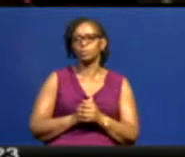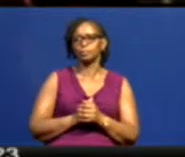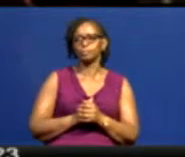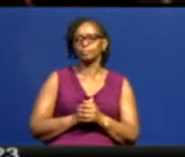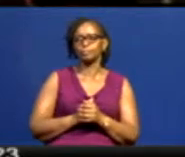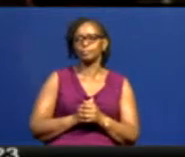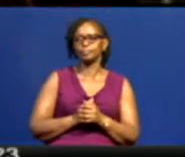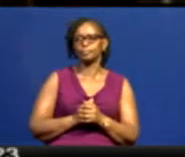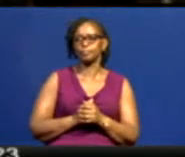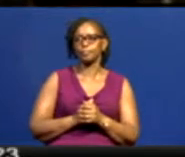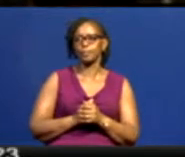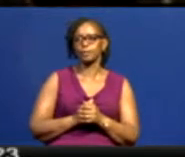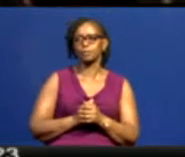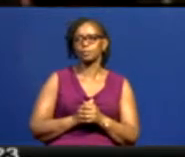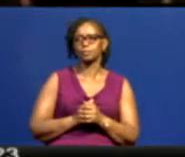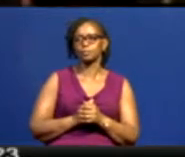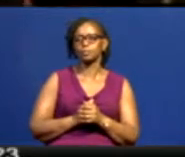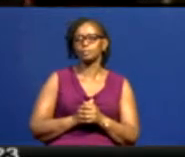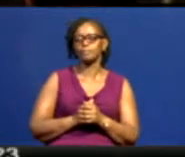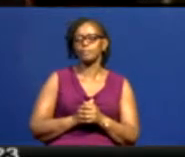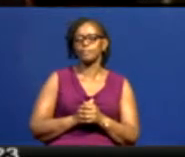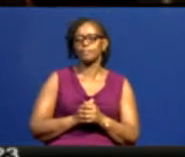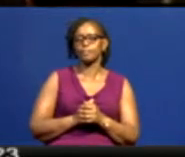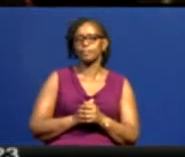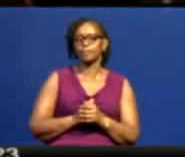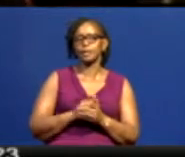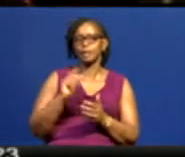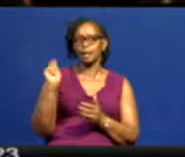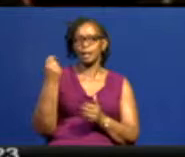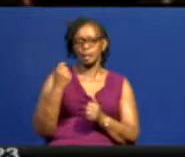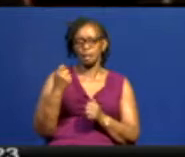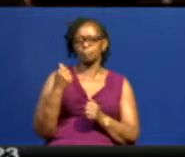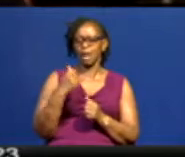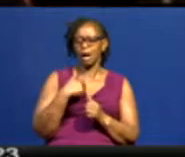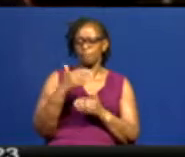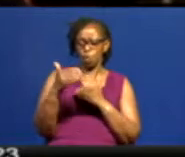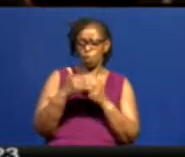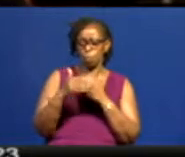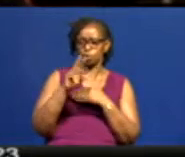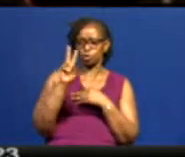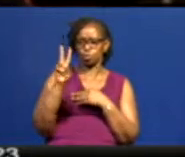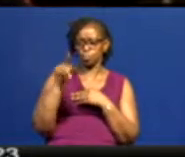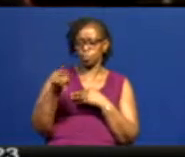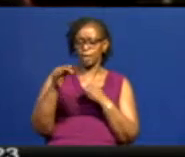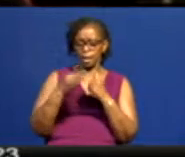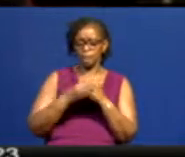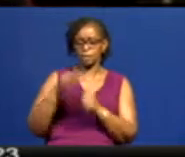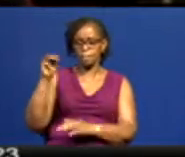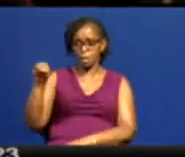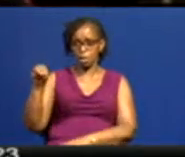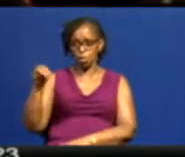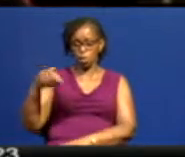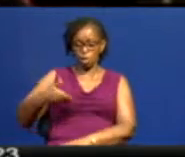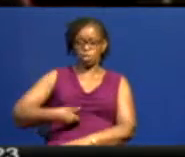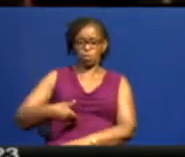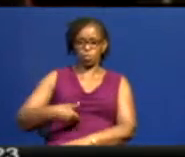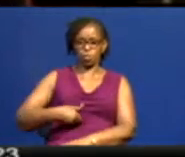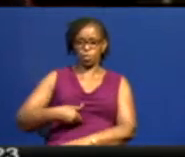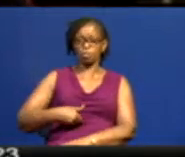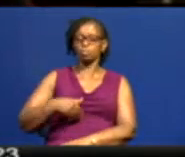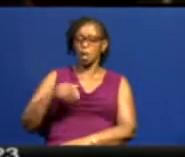country has close to about 2.8 million young people who are looking for